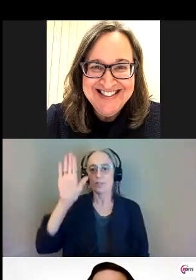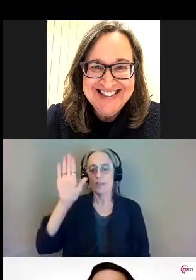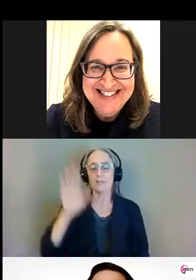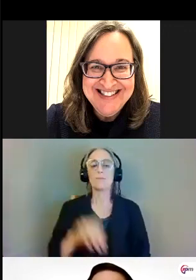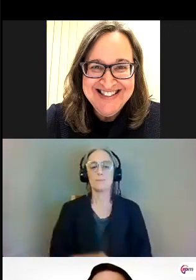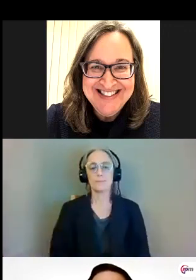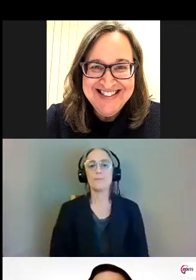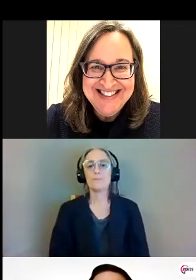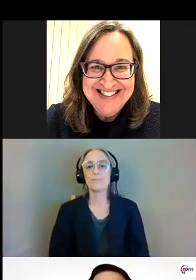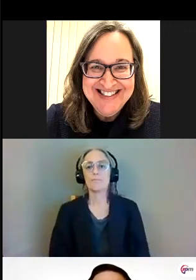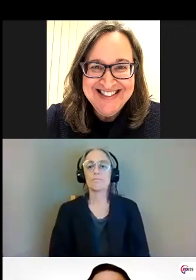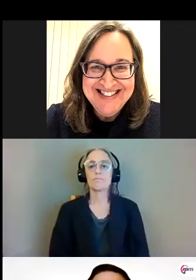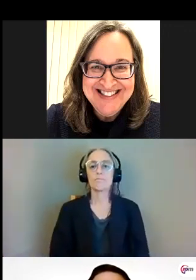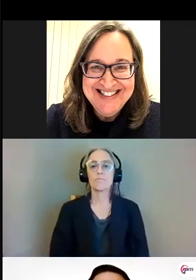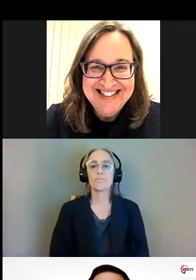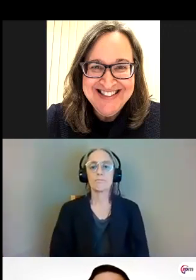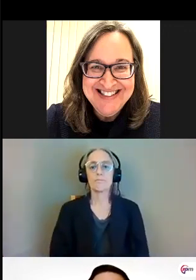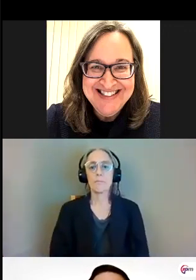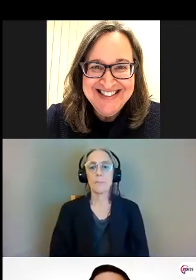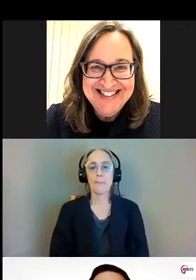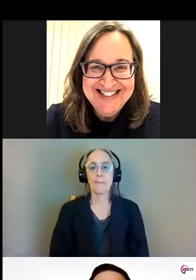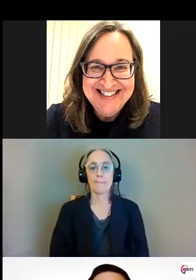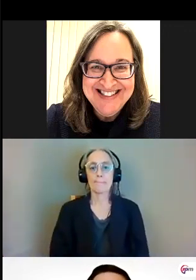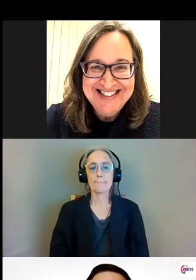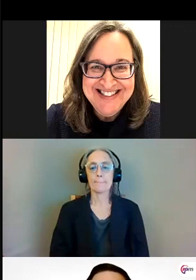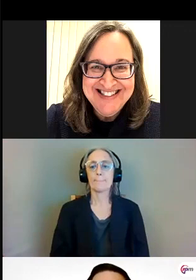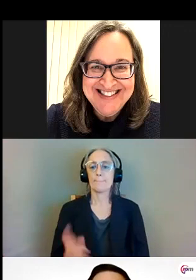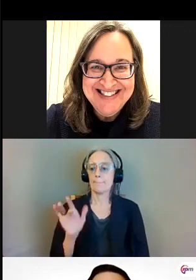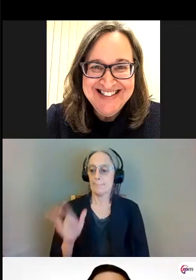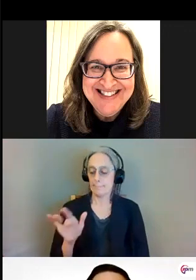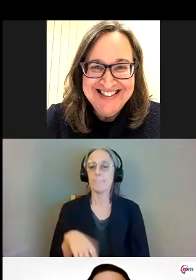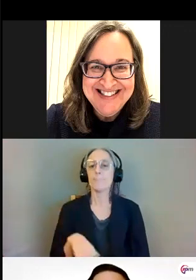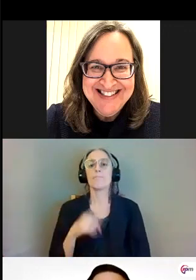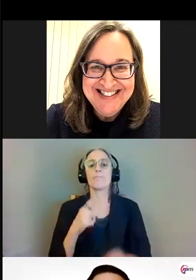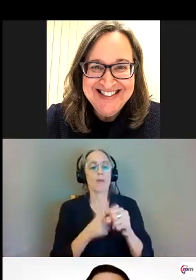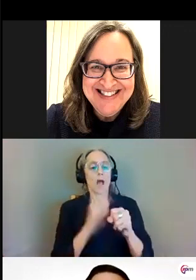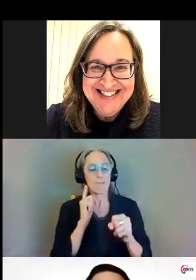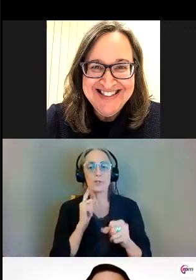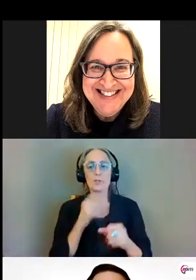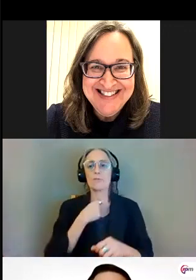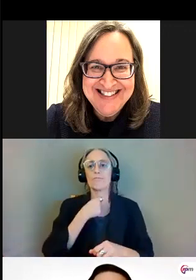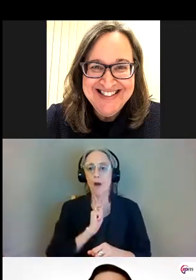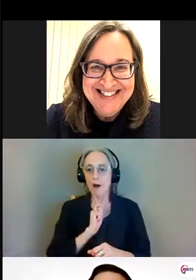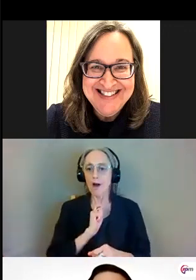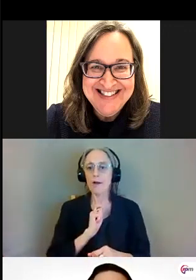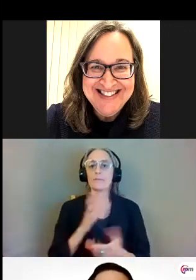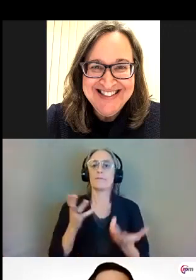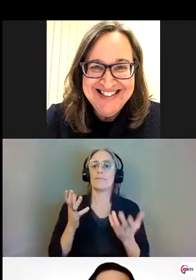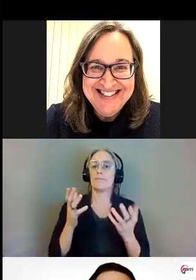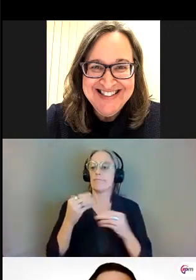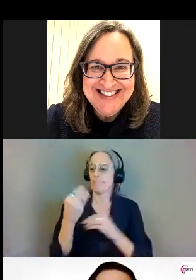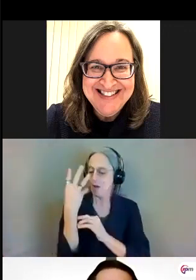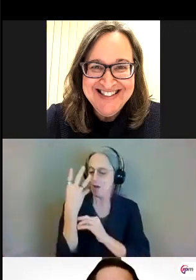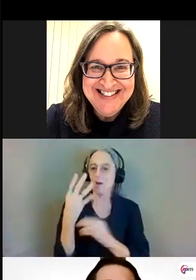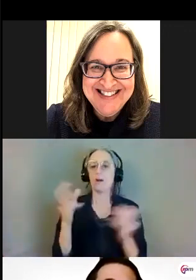bottom, where you can then unmute yourself and show your video, ask questions to the subject matter experts that are within